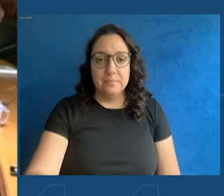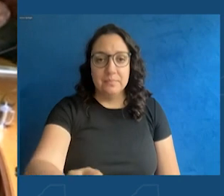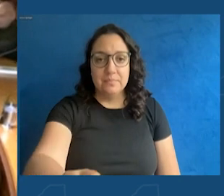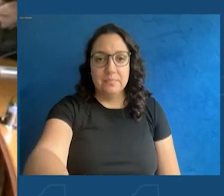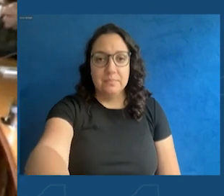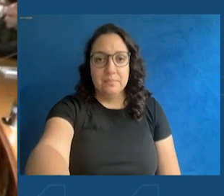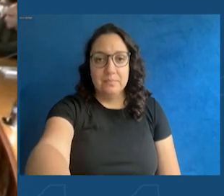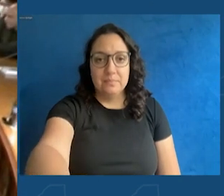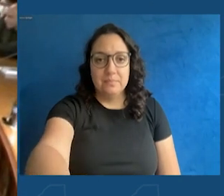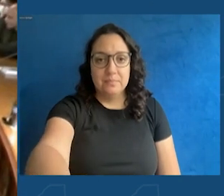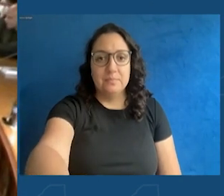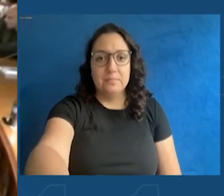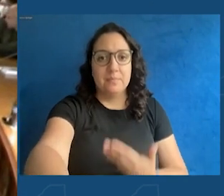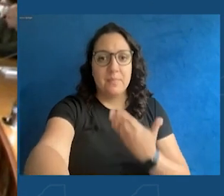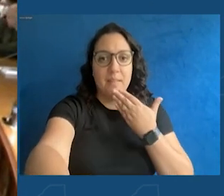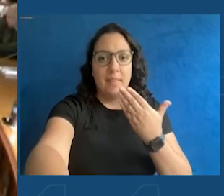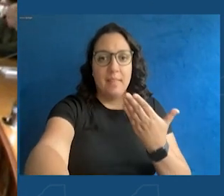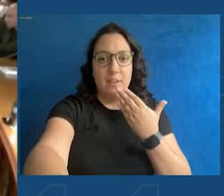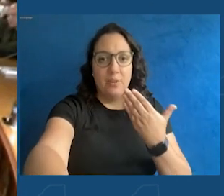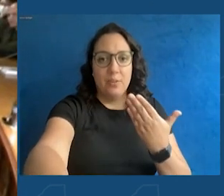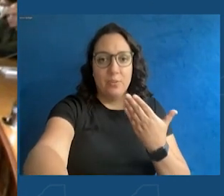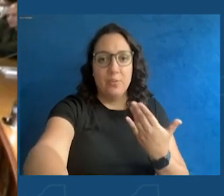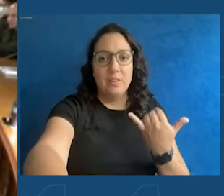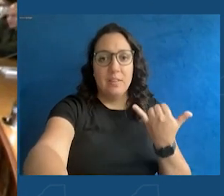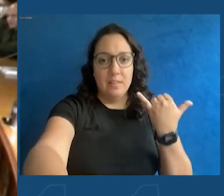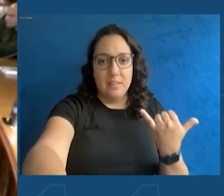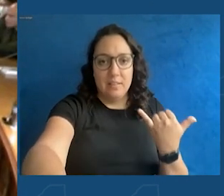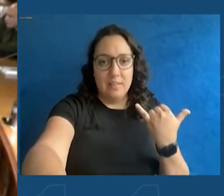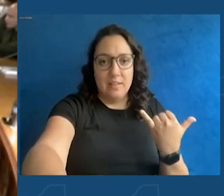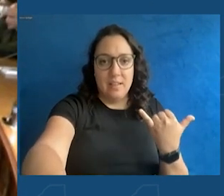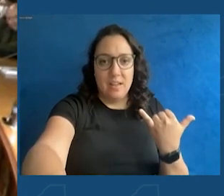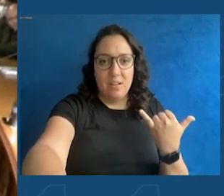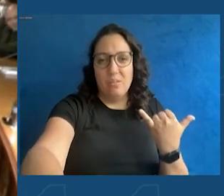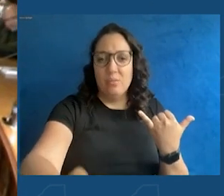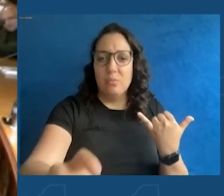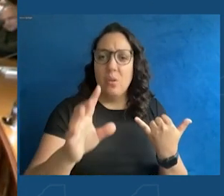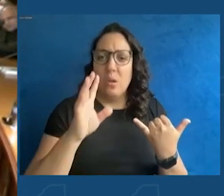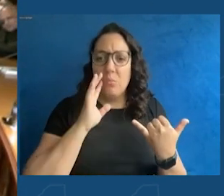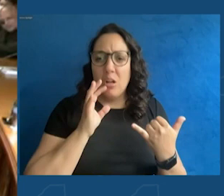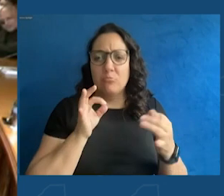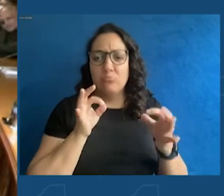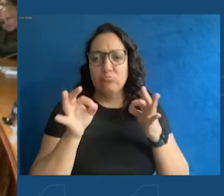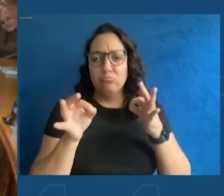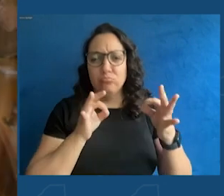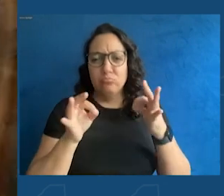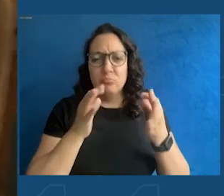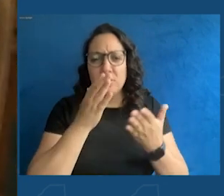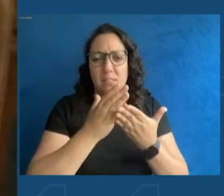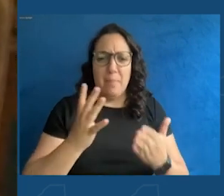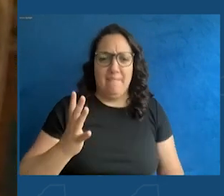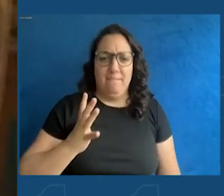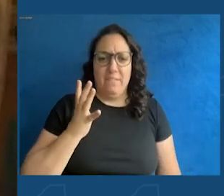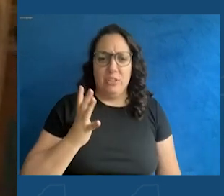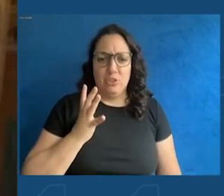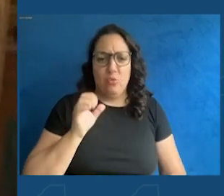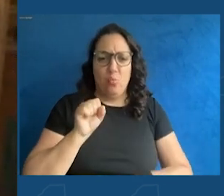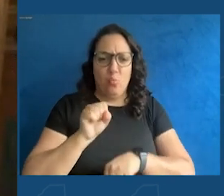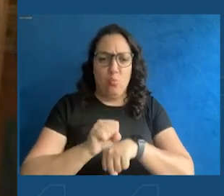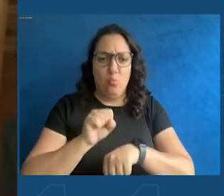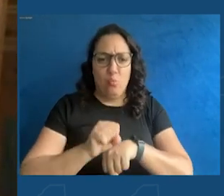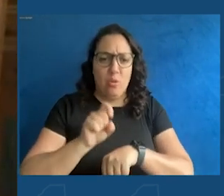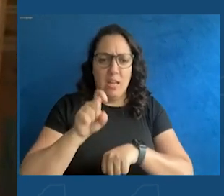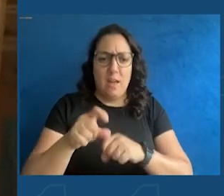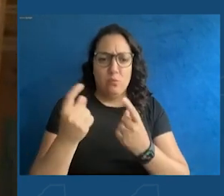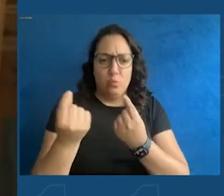Thank you, Governor. And now comes the sort of little bit of official work we have to do. If I could ask Mr. Falcone to